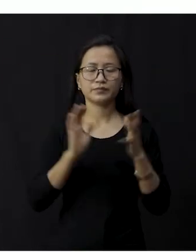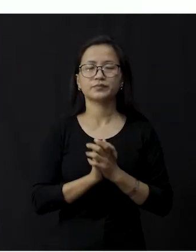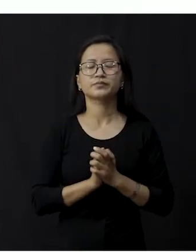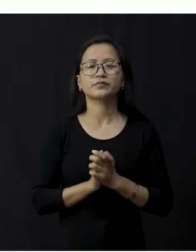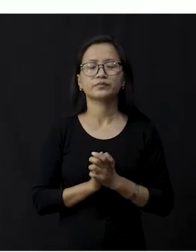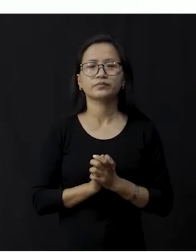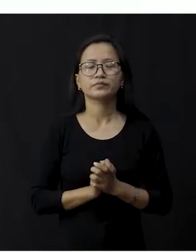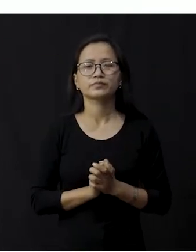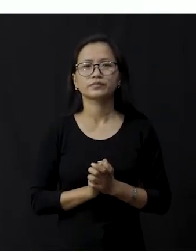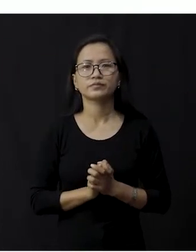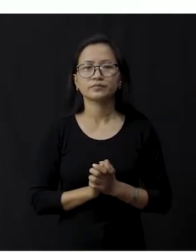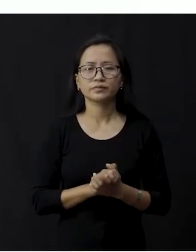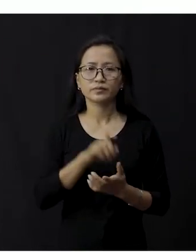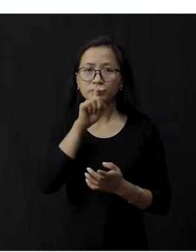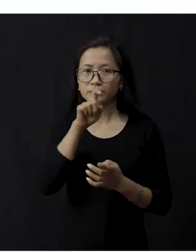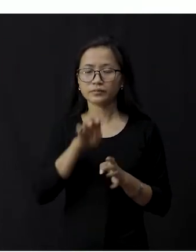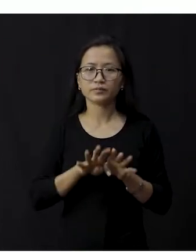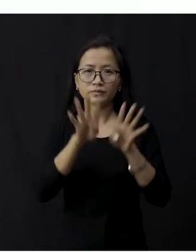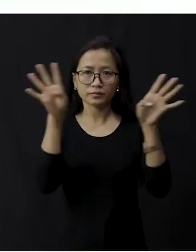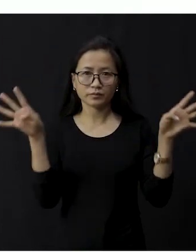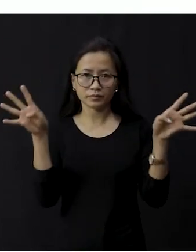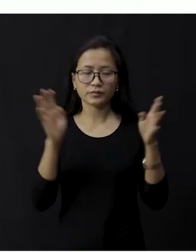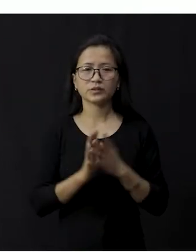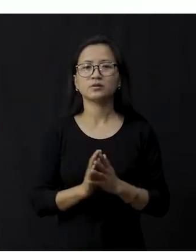of India is peacock, spelling